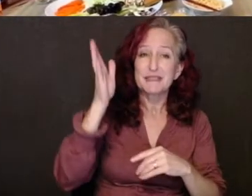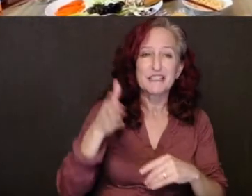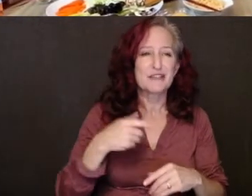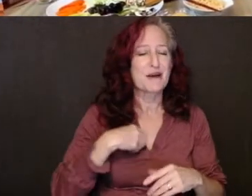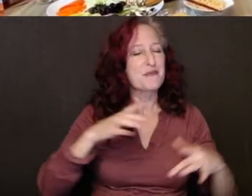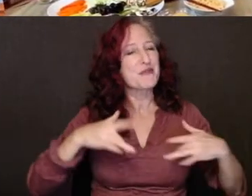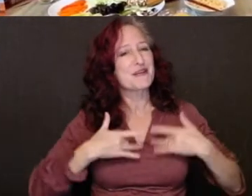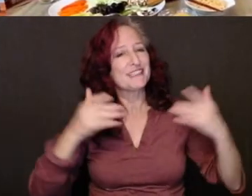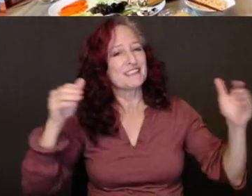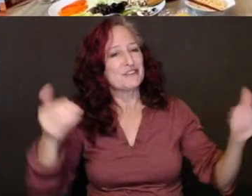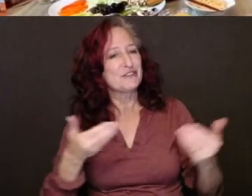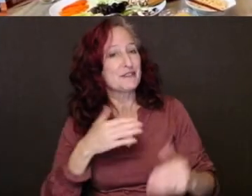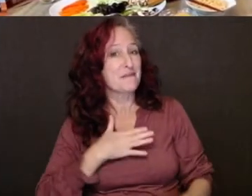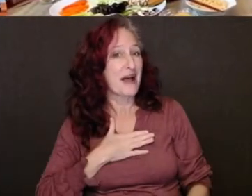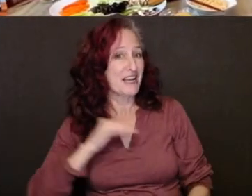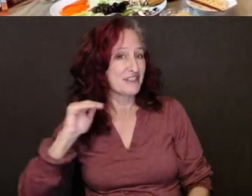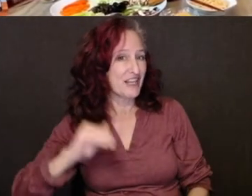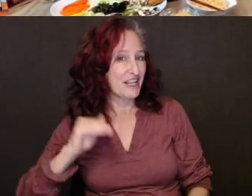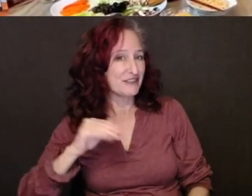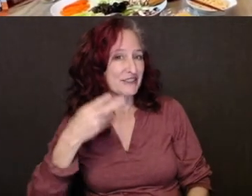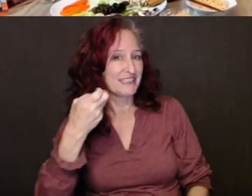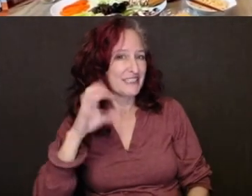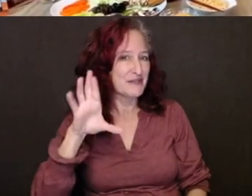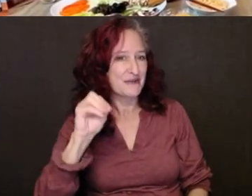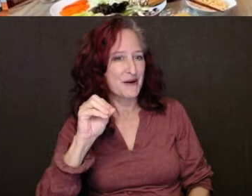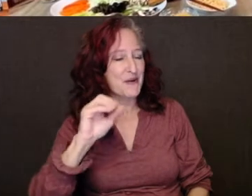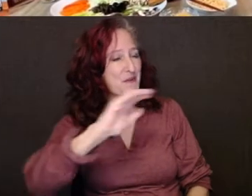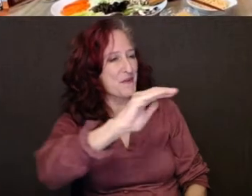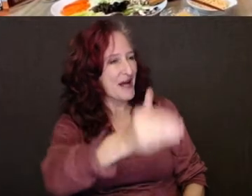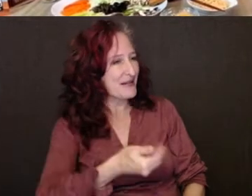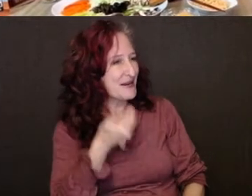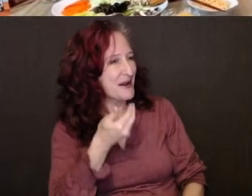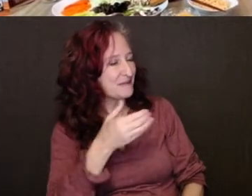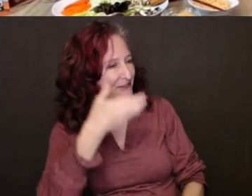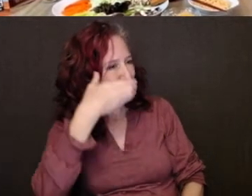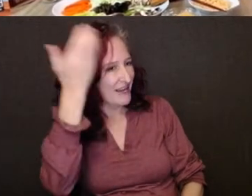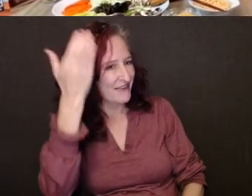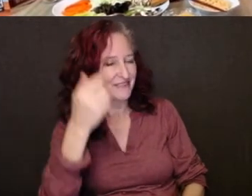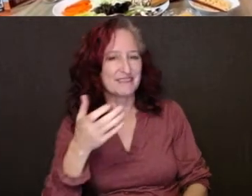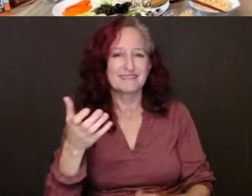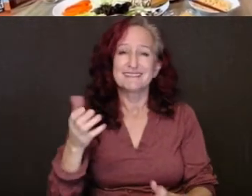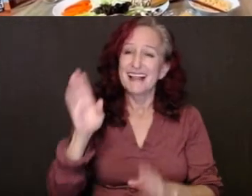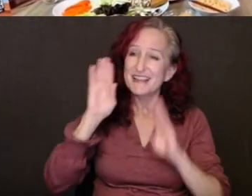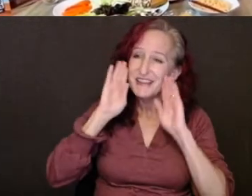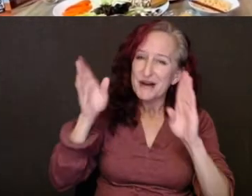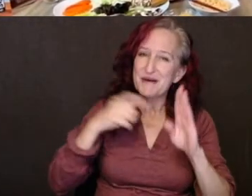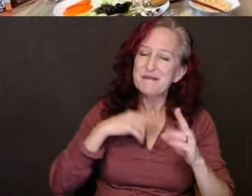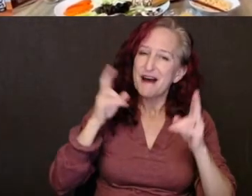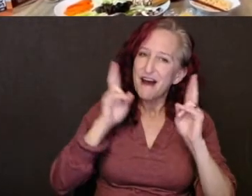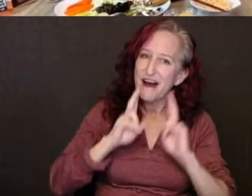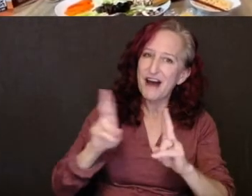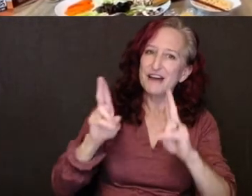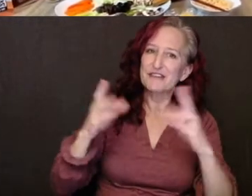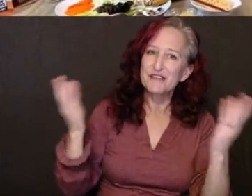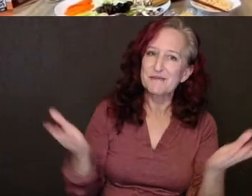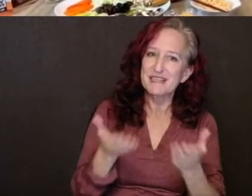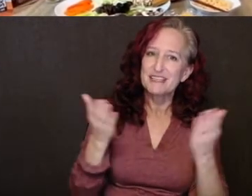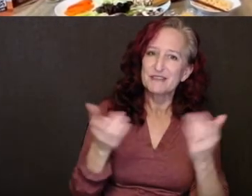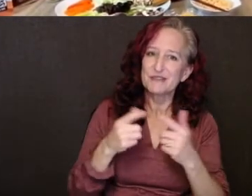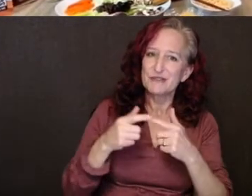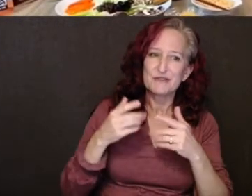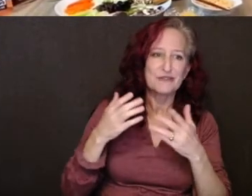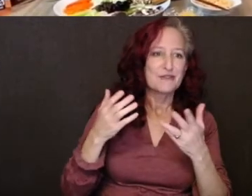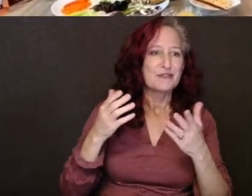Beard award-winning show, Yan Can Cook, as well as through his gourmet tours, his flagship restaurant, MY China, and